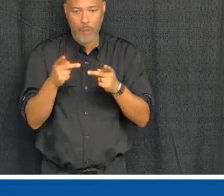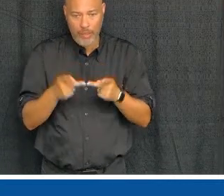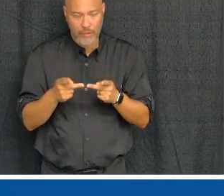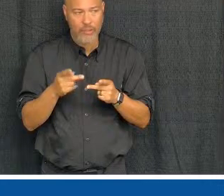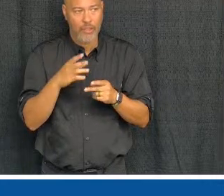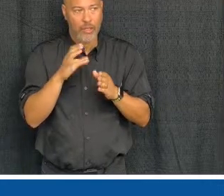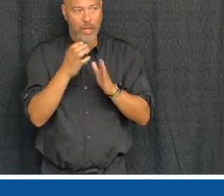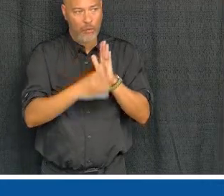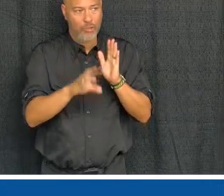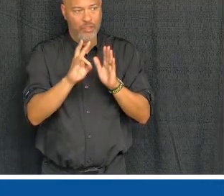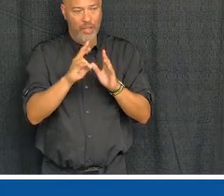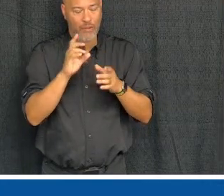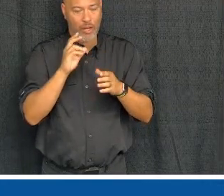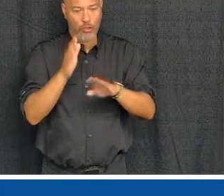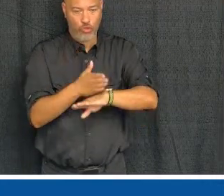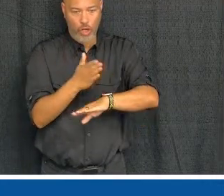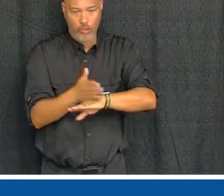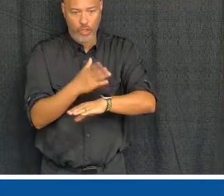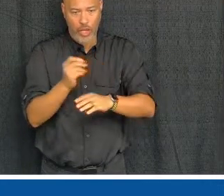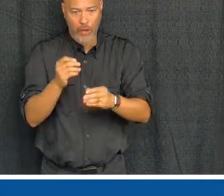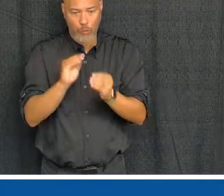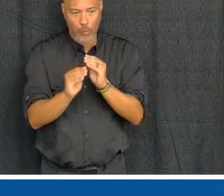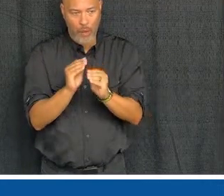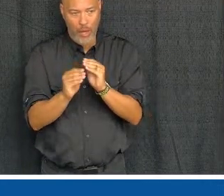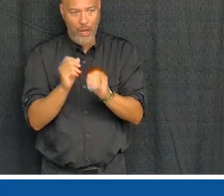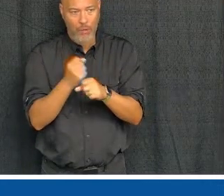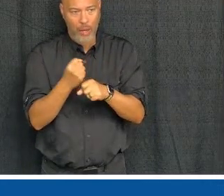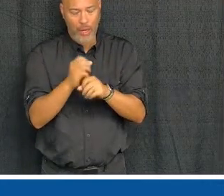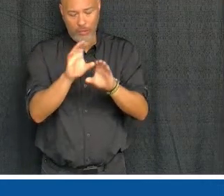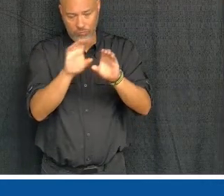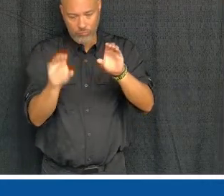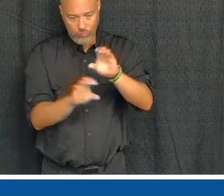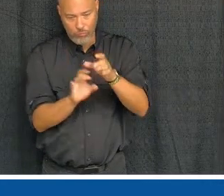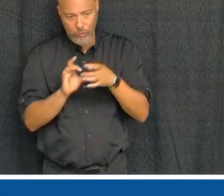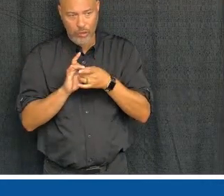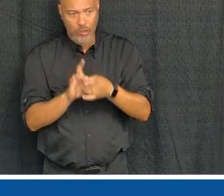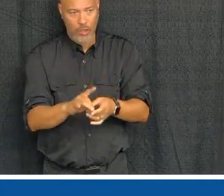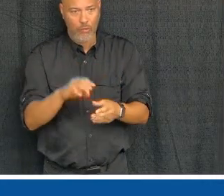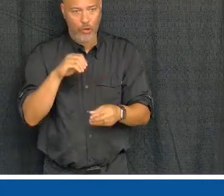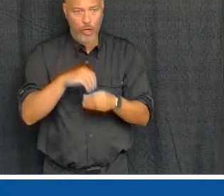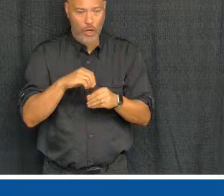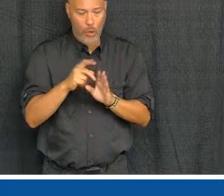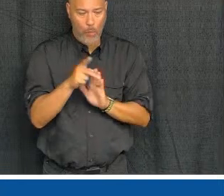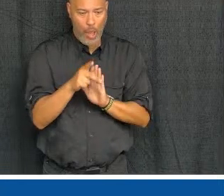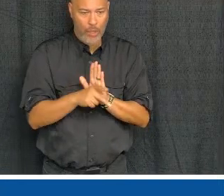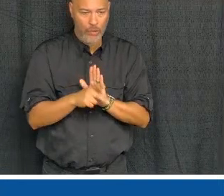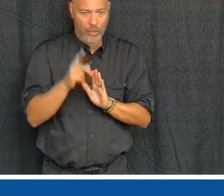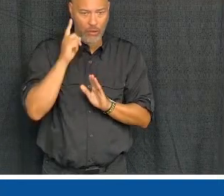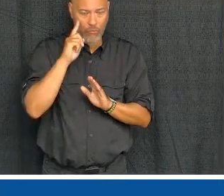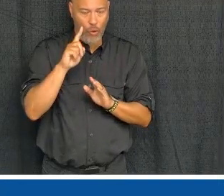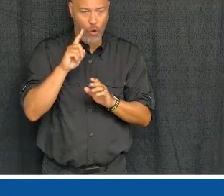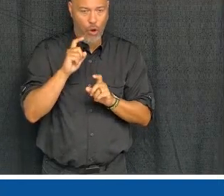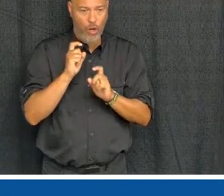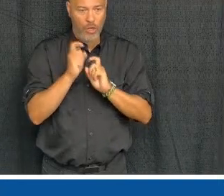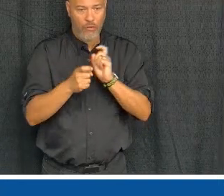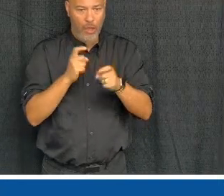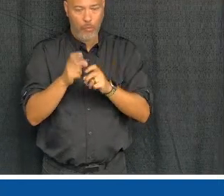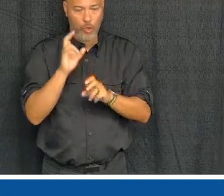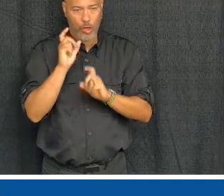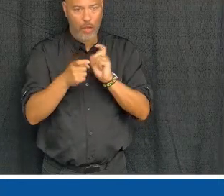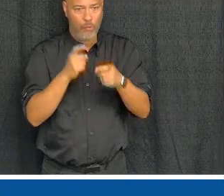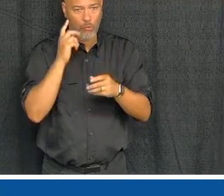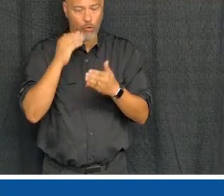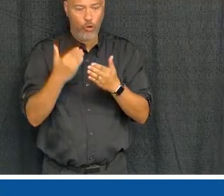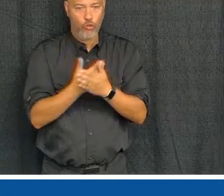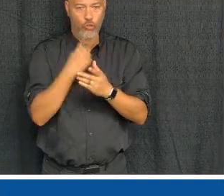7, Construction and Repair, to create a new section relative to an internal policy for developer contributions for new